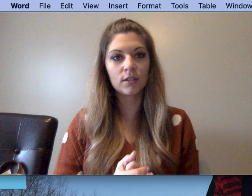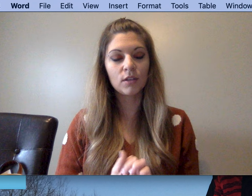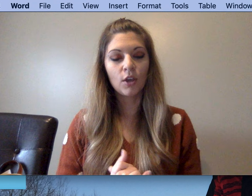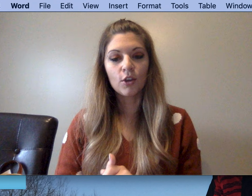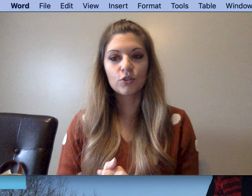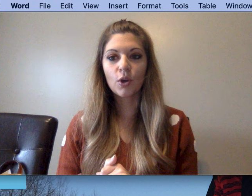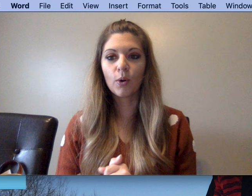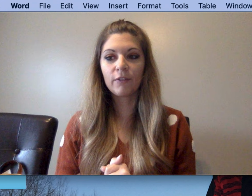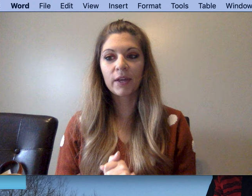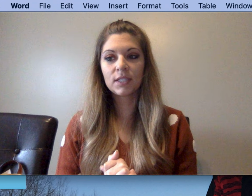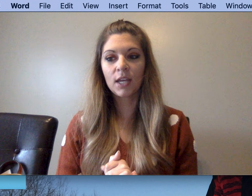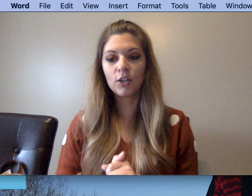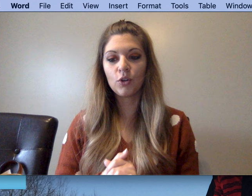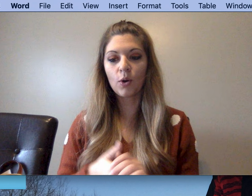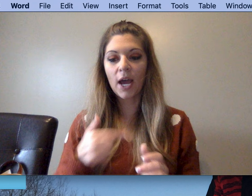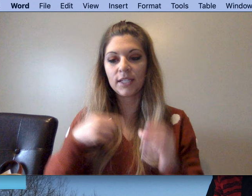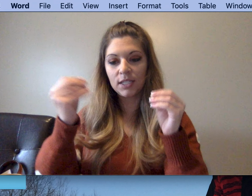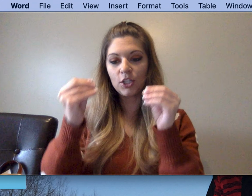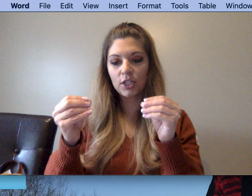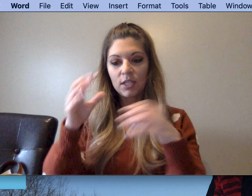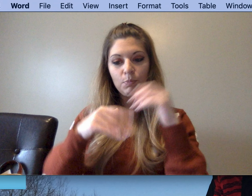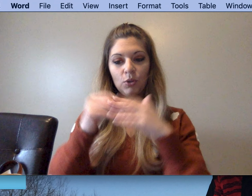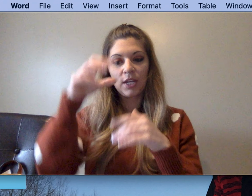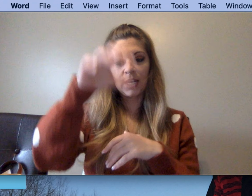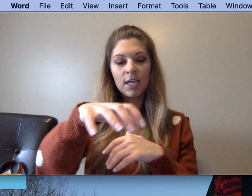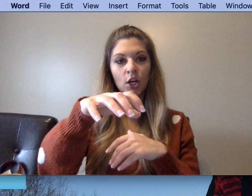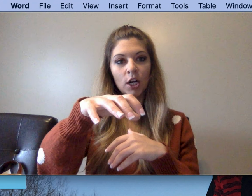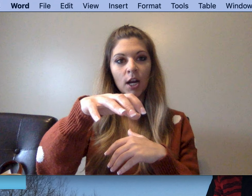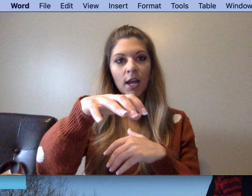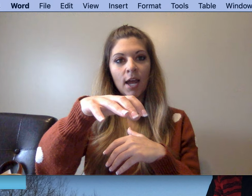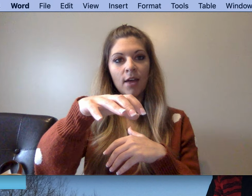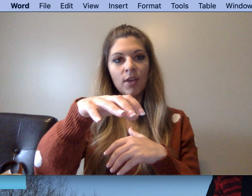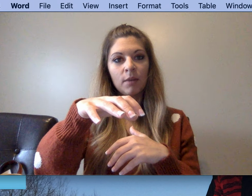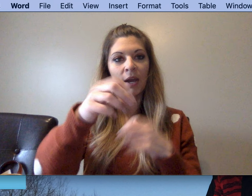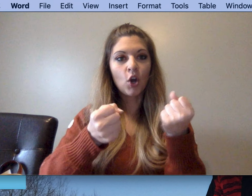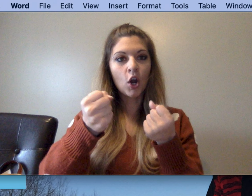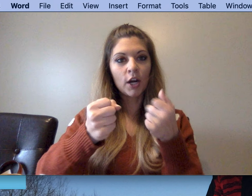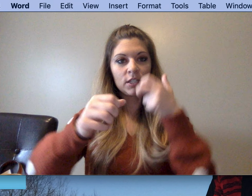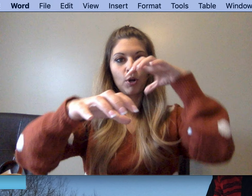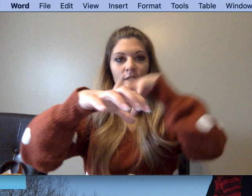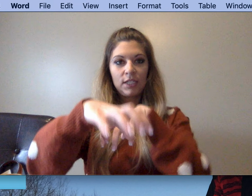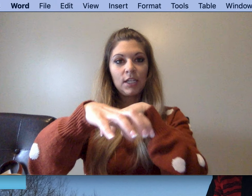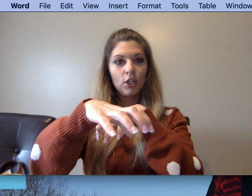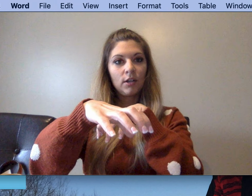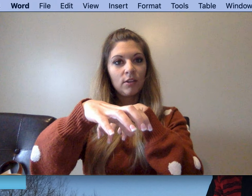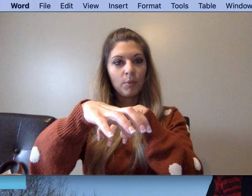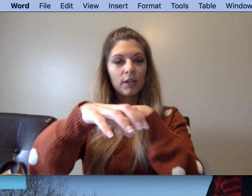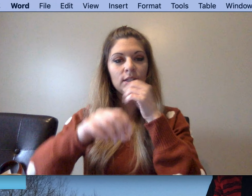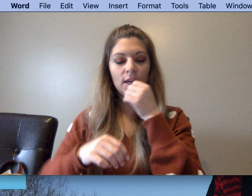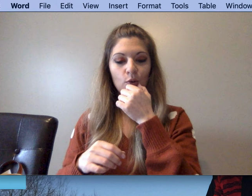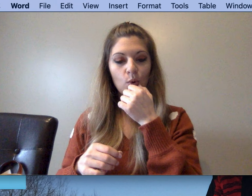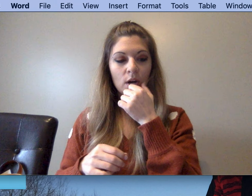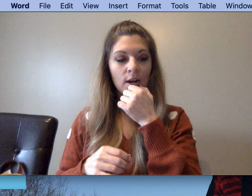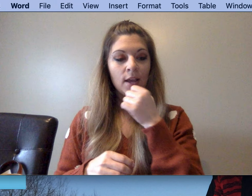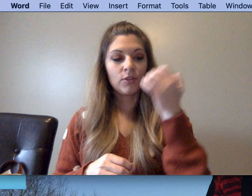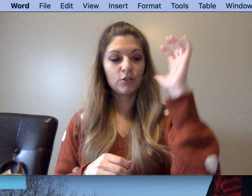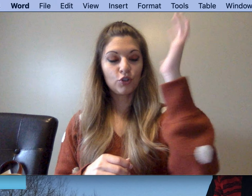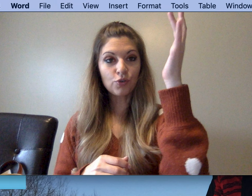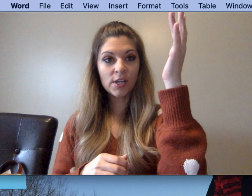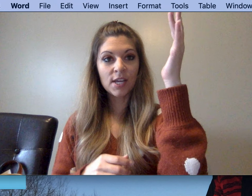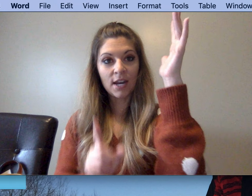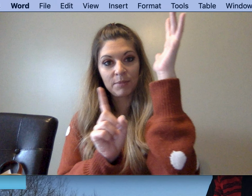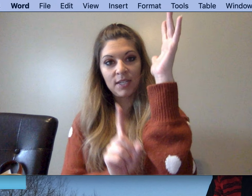two things. So if I said, I teach in this building here, and then my car is parked here in the parking deck, or